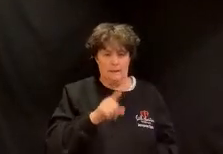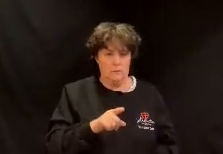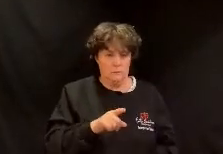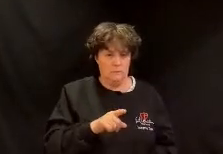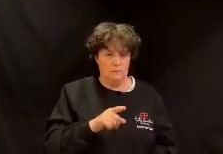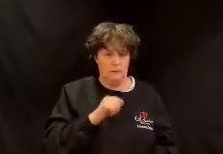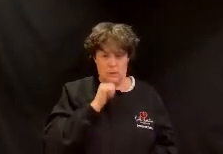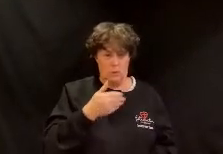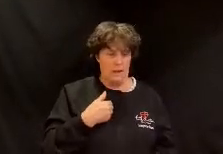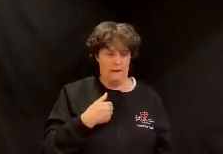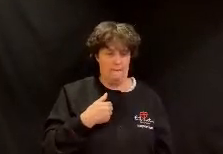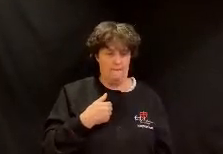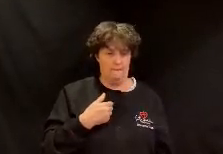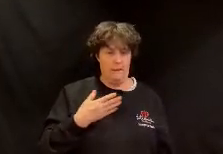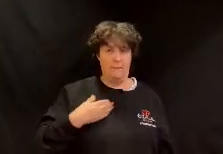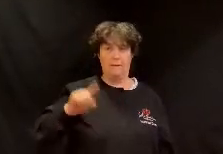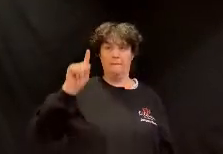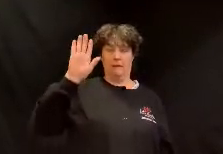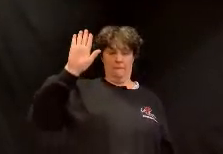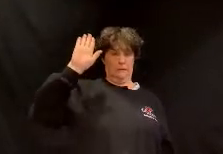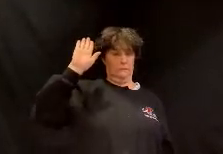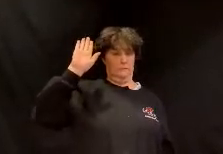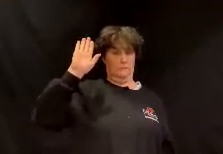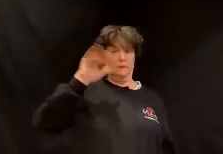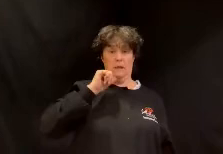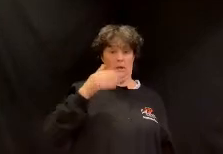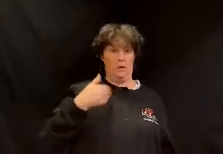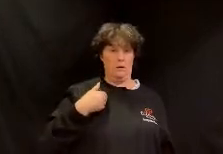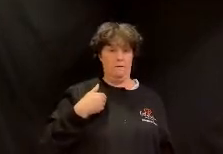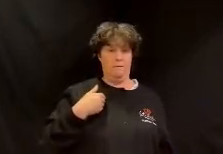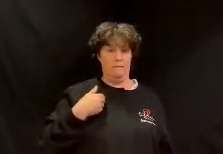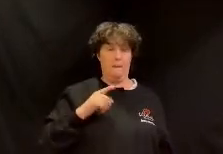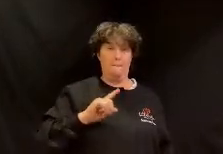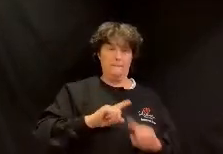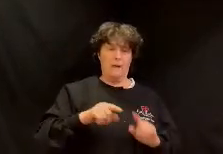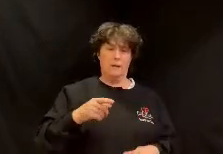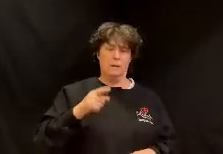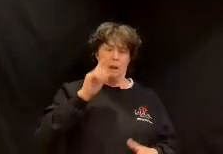answers. But I got a title deed.